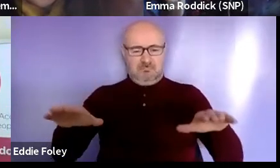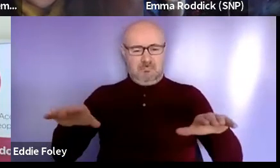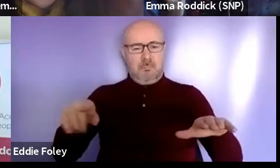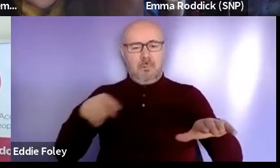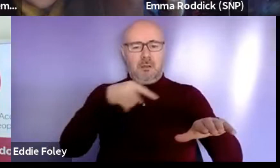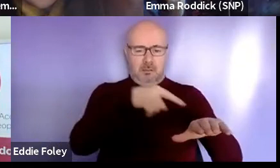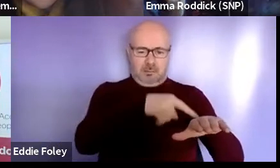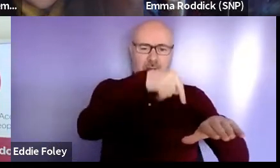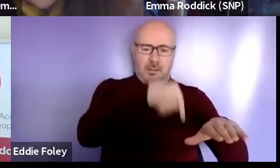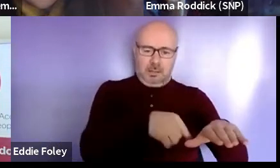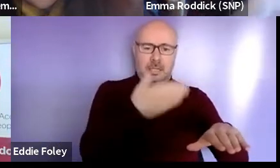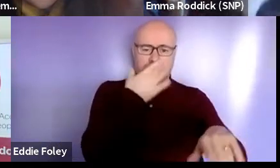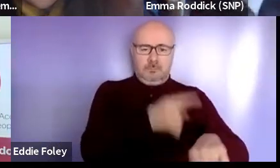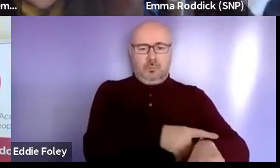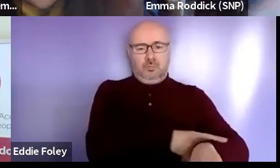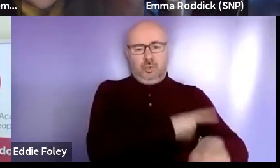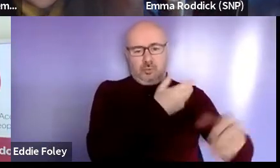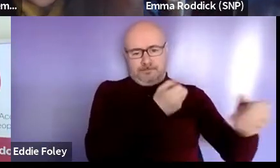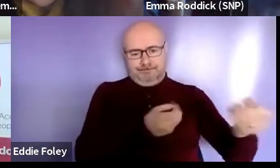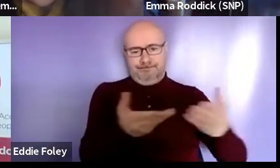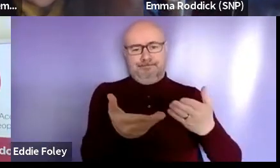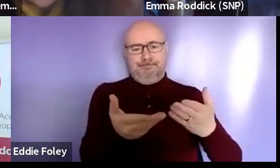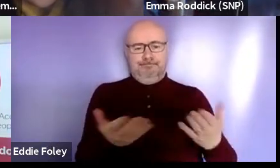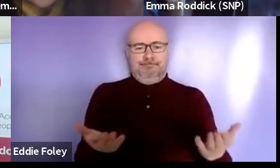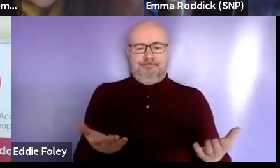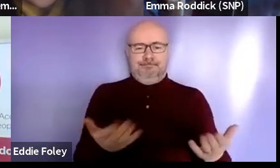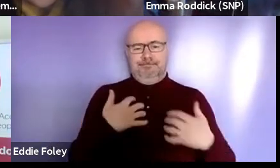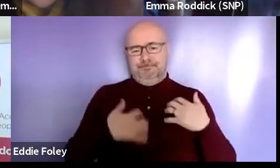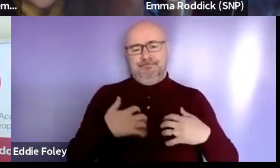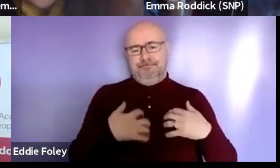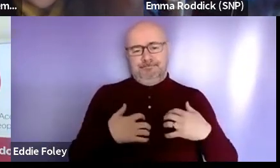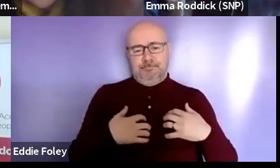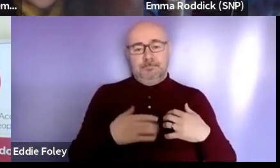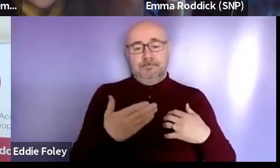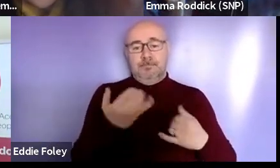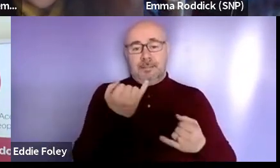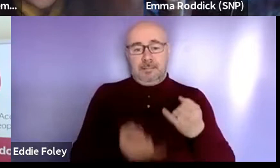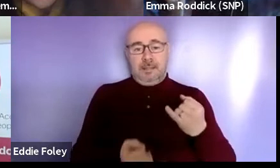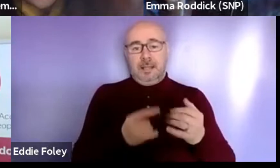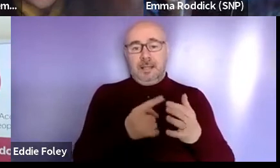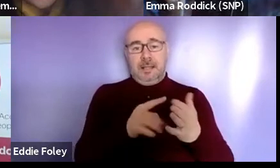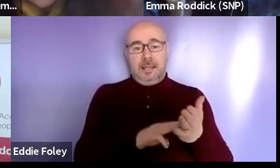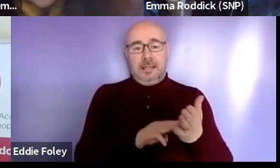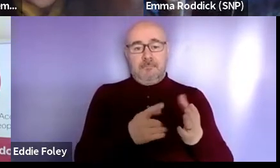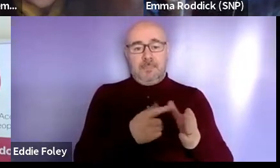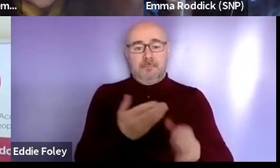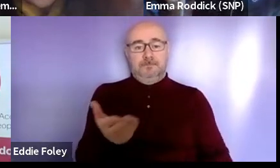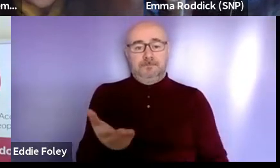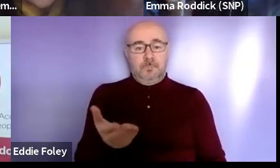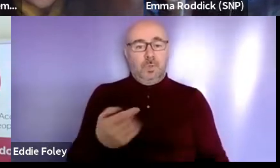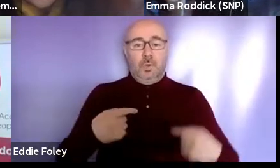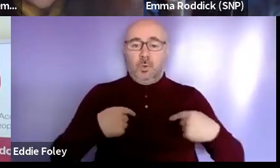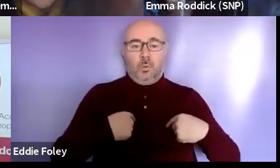you. And Emma, last, but obviously in response to what we've been hearing, that we're not doing enough, we're not doing it